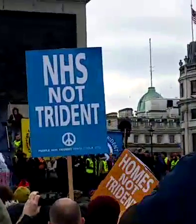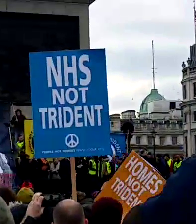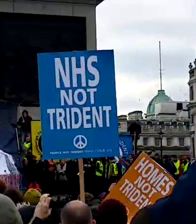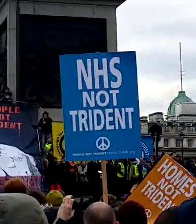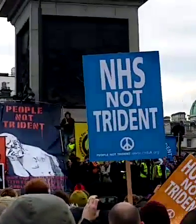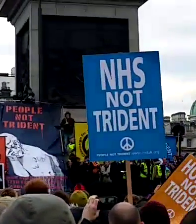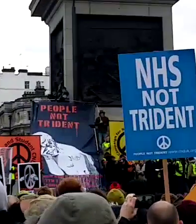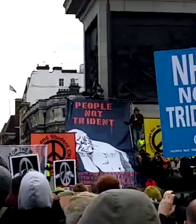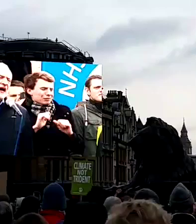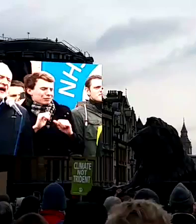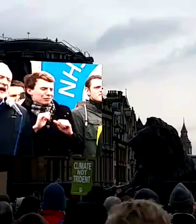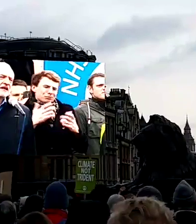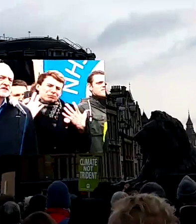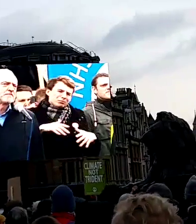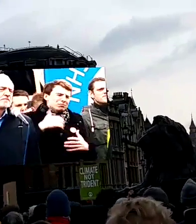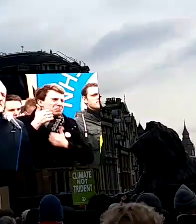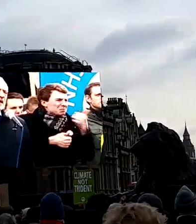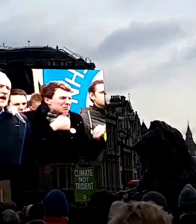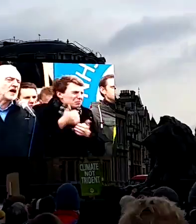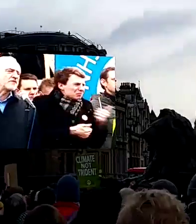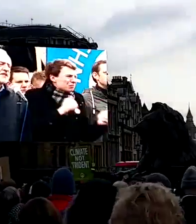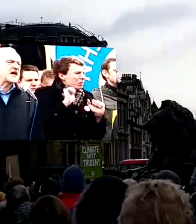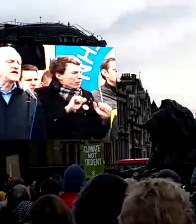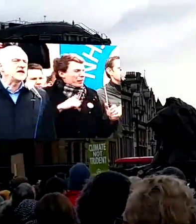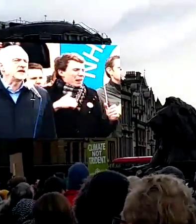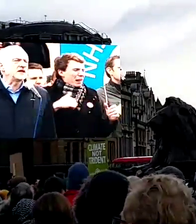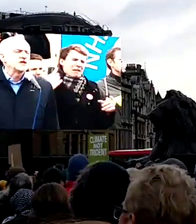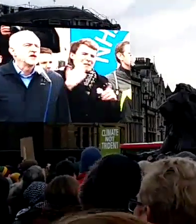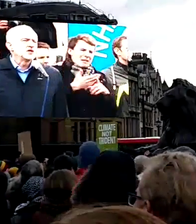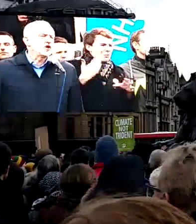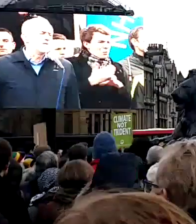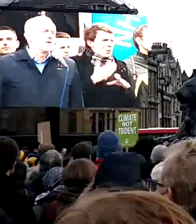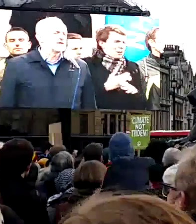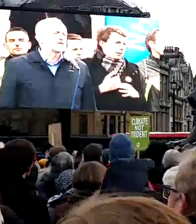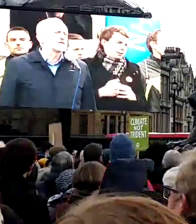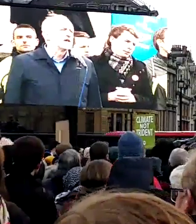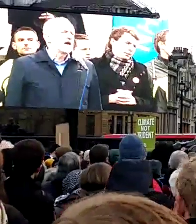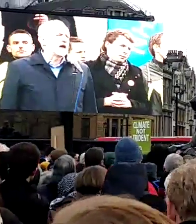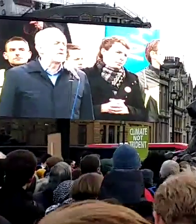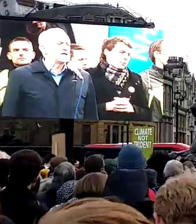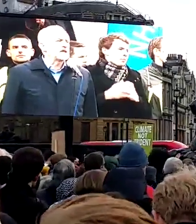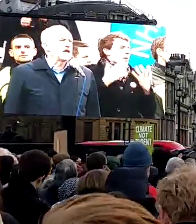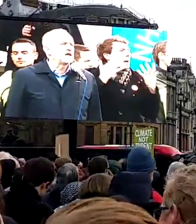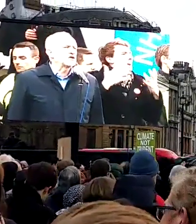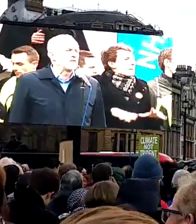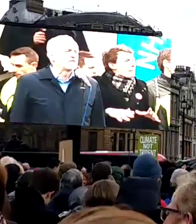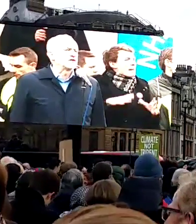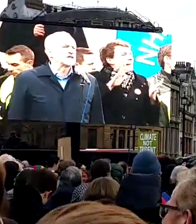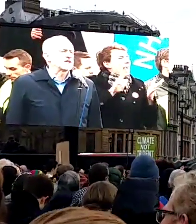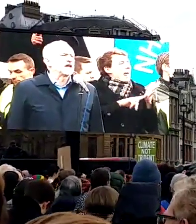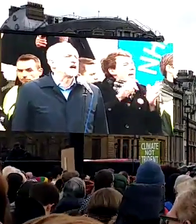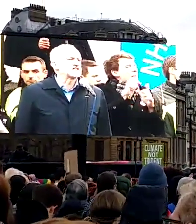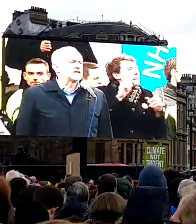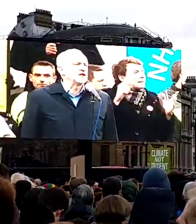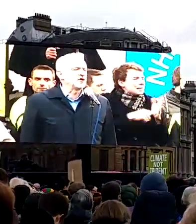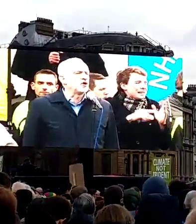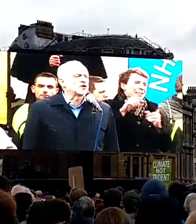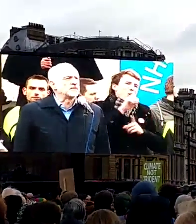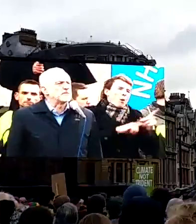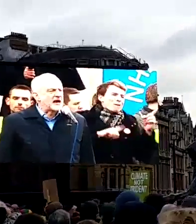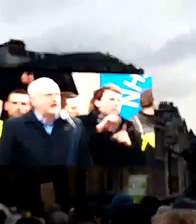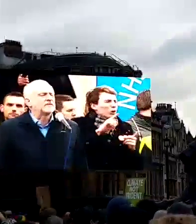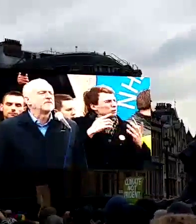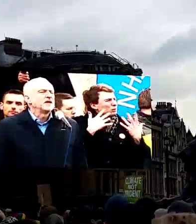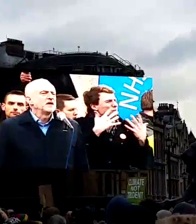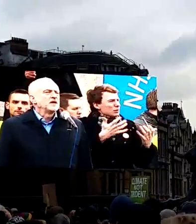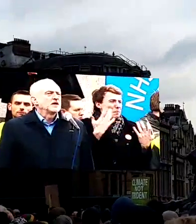and many others. That. And I've attended numerous NPT conferences, the last in New